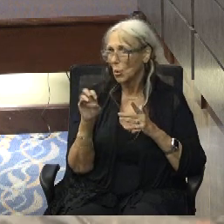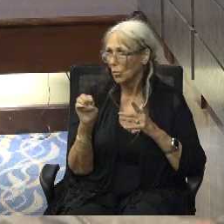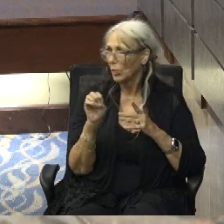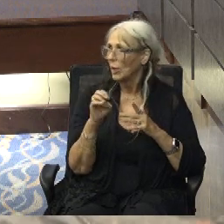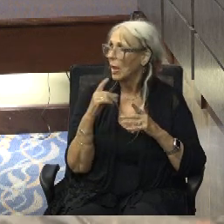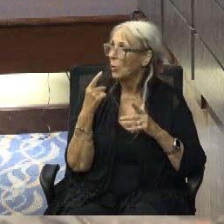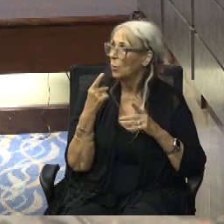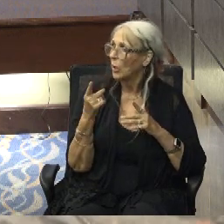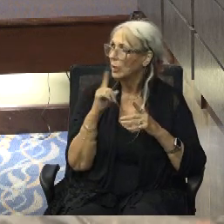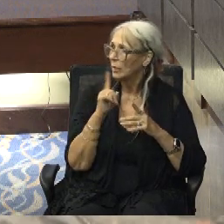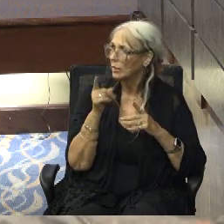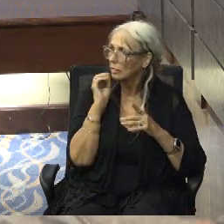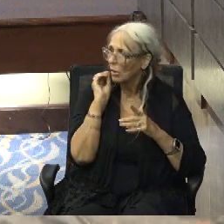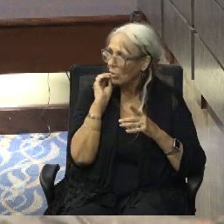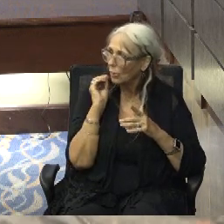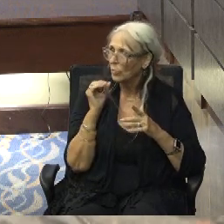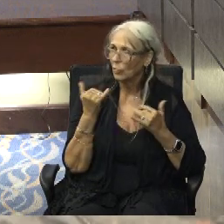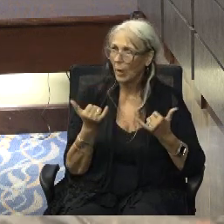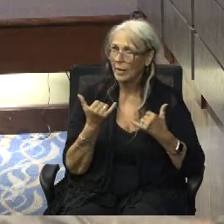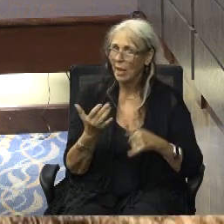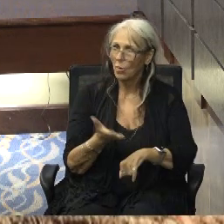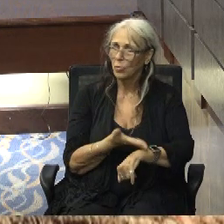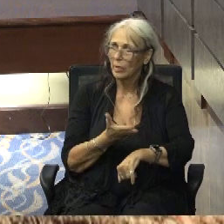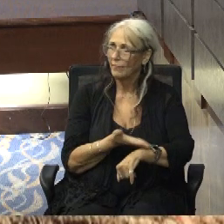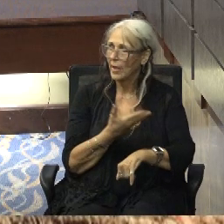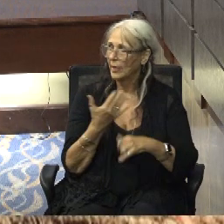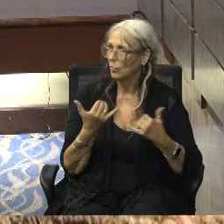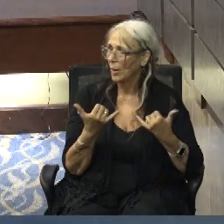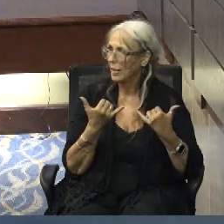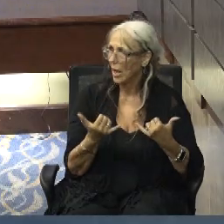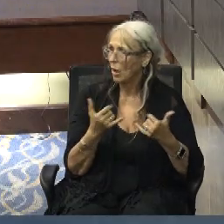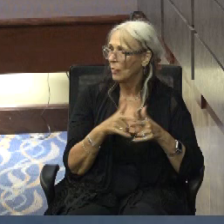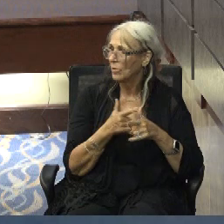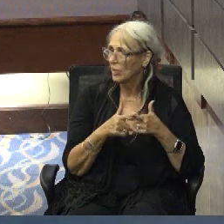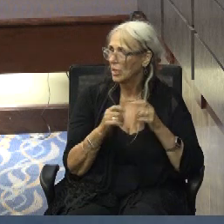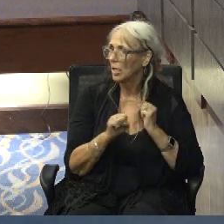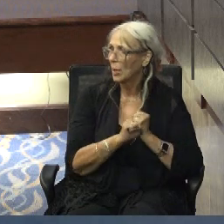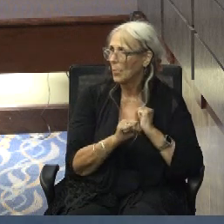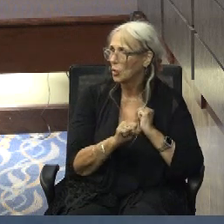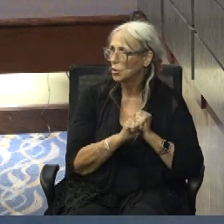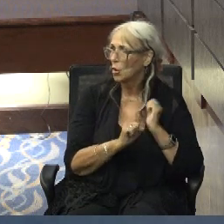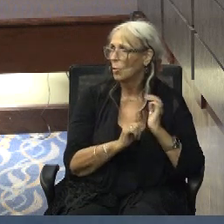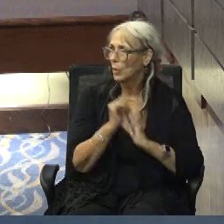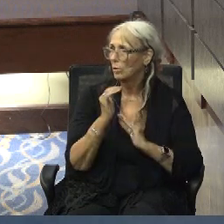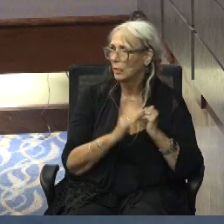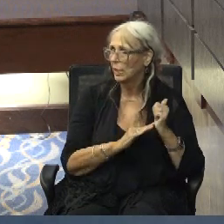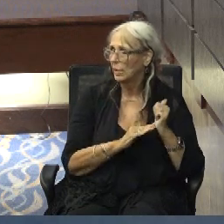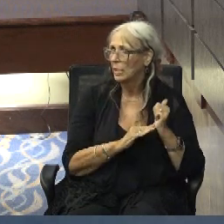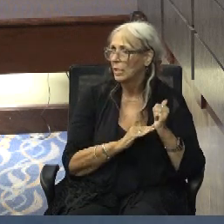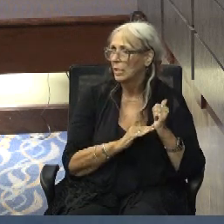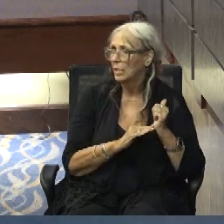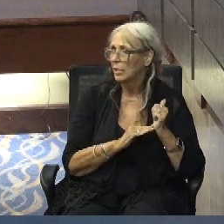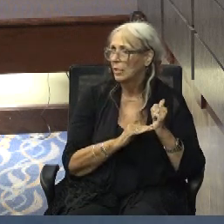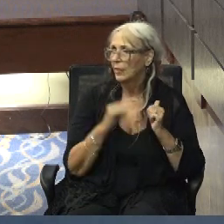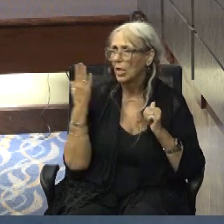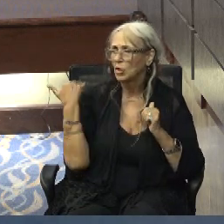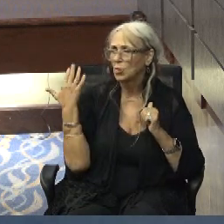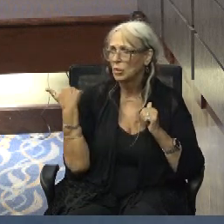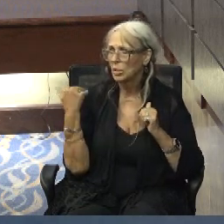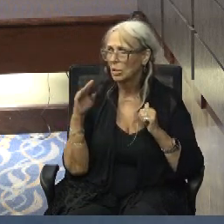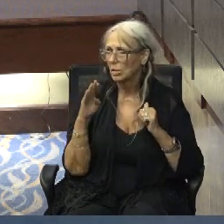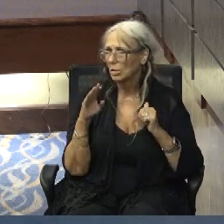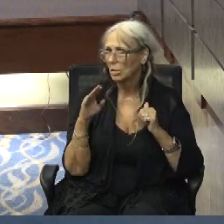that they're in the process of renovating them right now, and then there's a commercial building that used to be